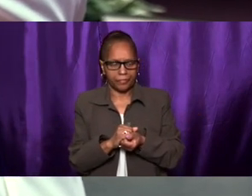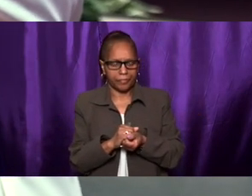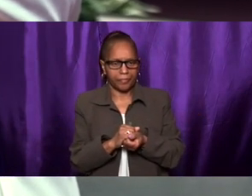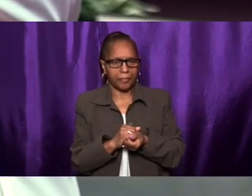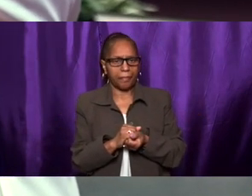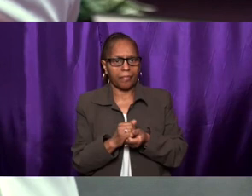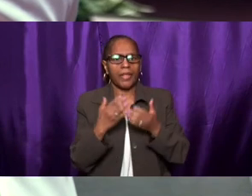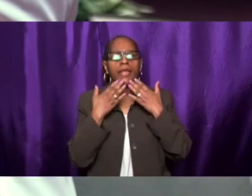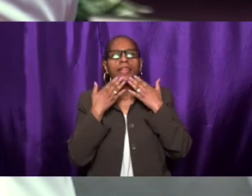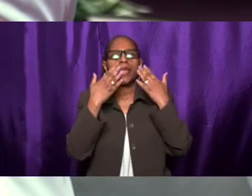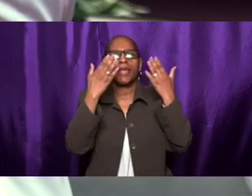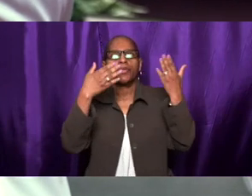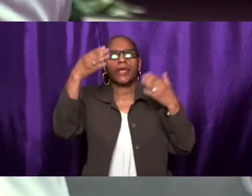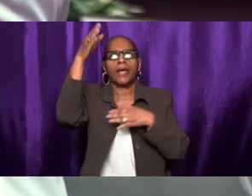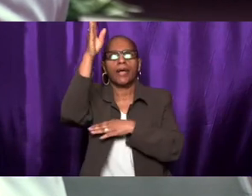Thank you, God.